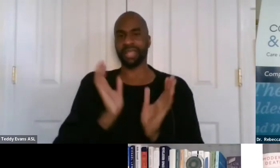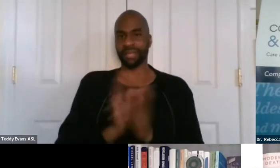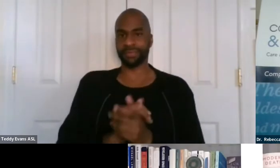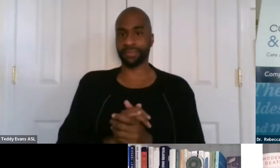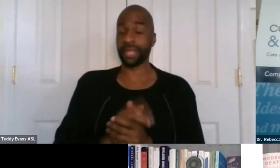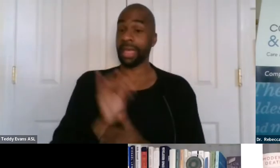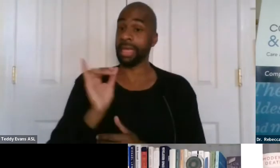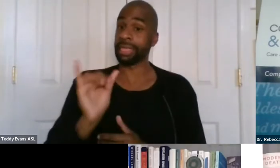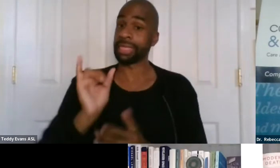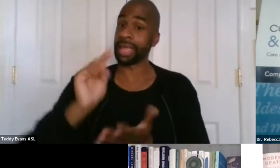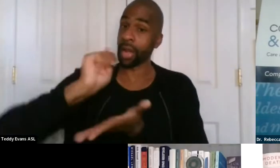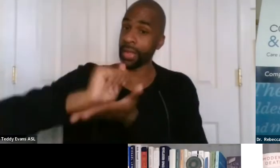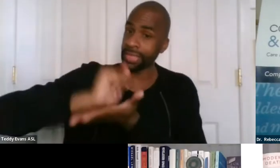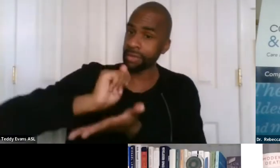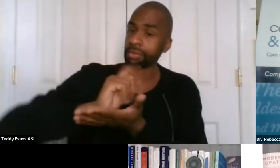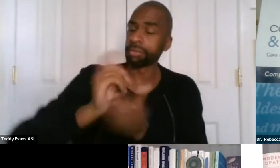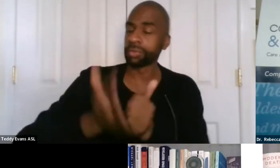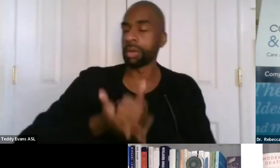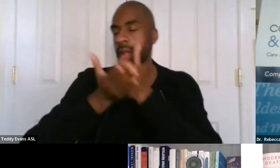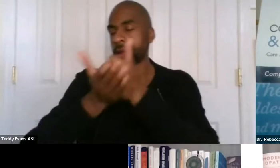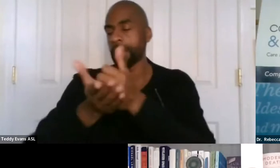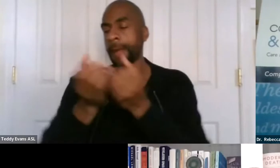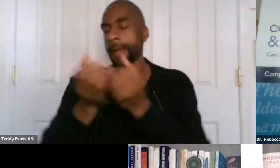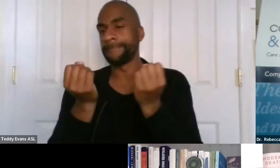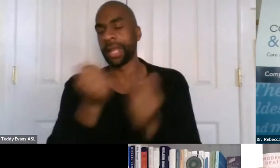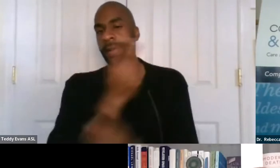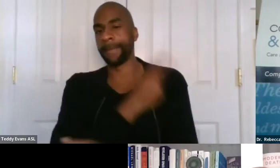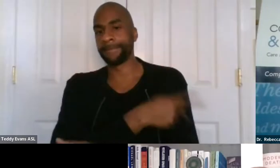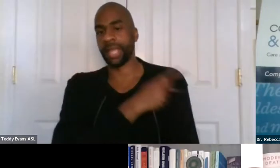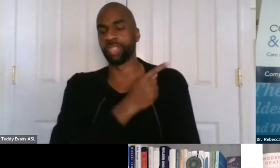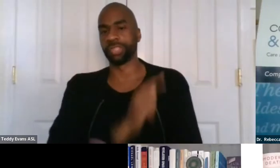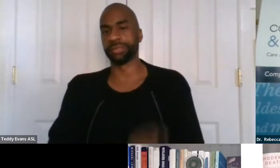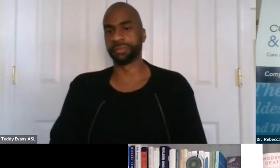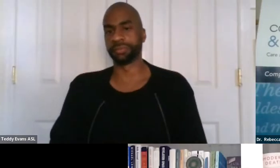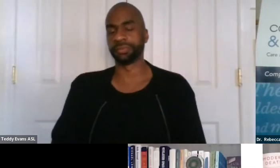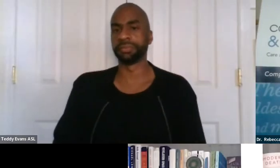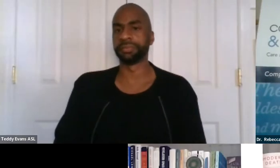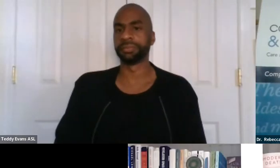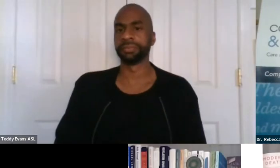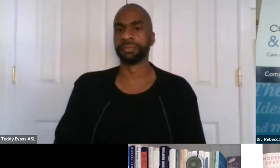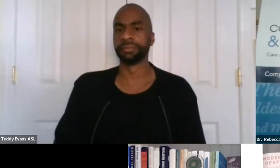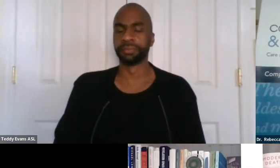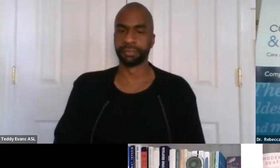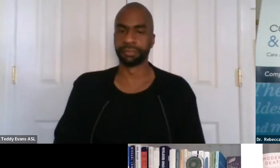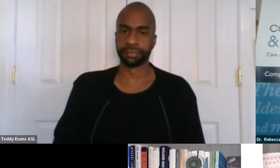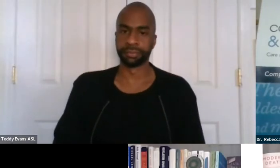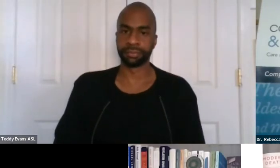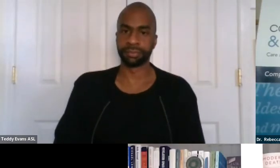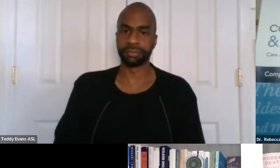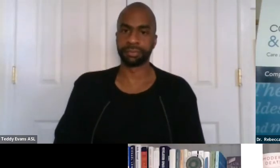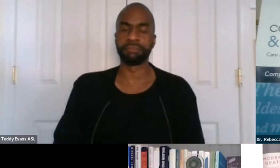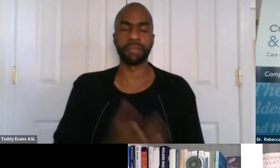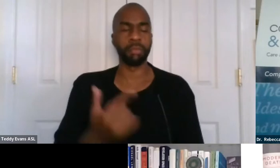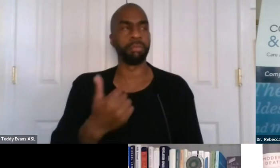provide durable relief for many, many patients. And the evidence base for those is quite strong. So just to circle back, I do think